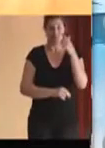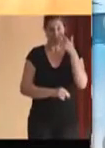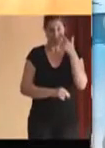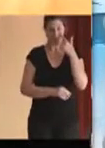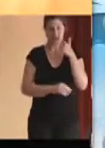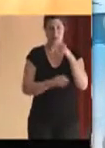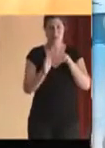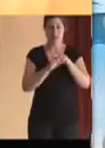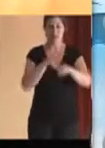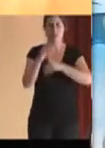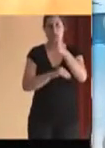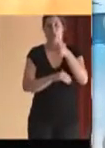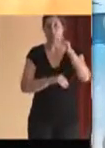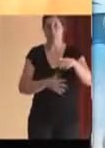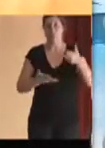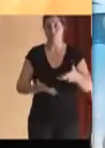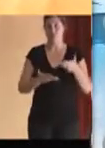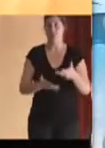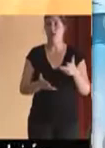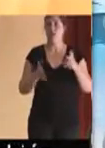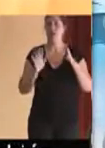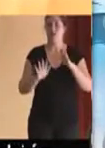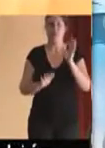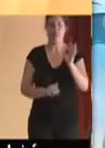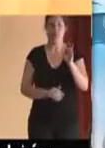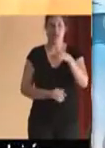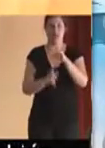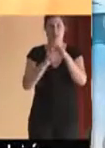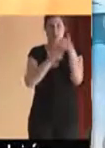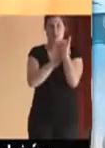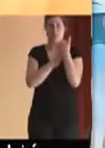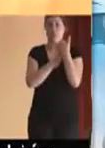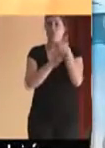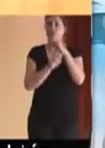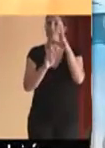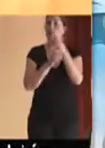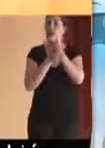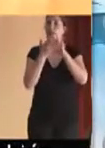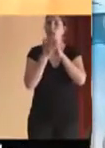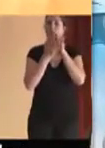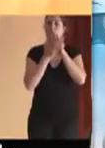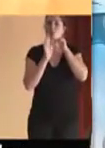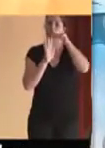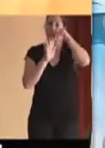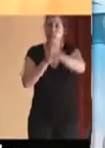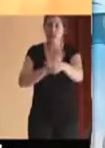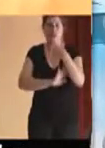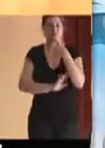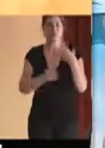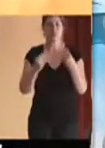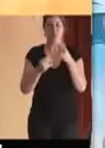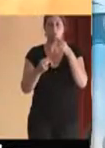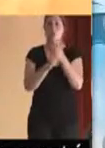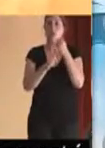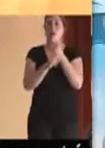of the PC. Well, the sound convolution is also very important, but the